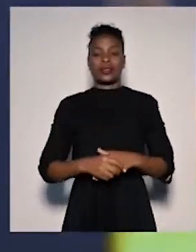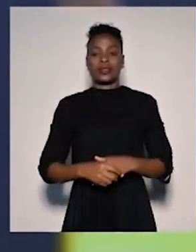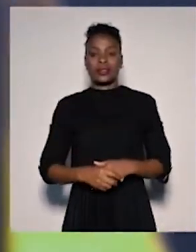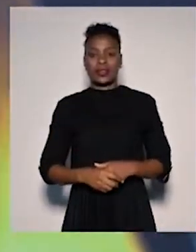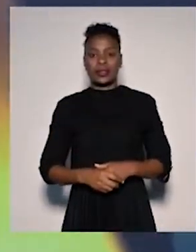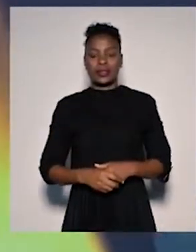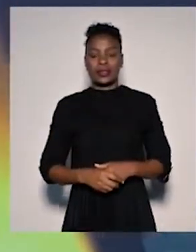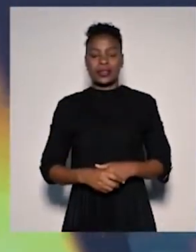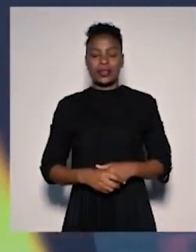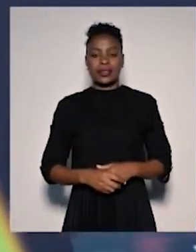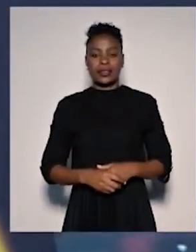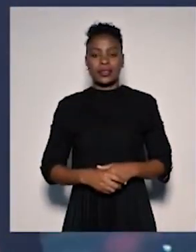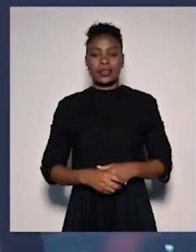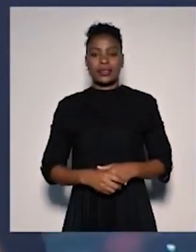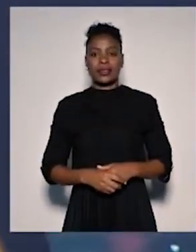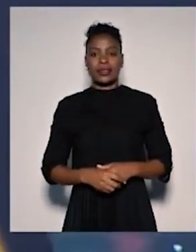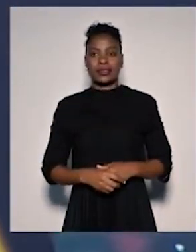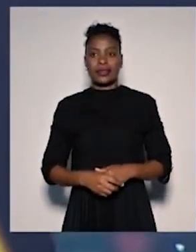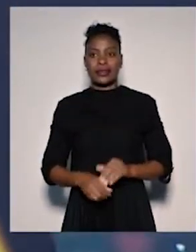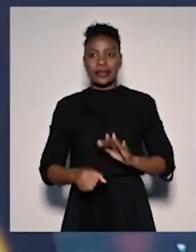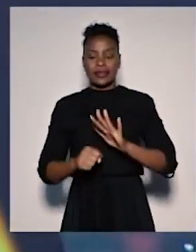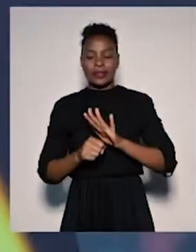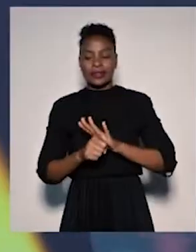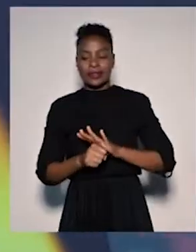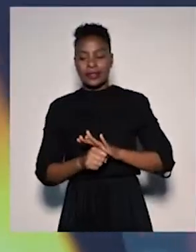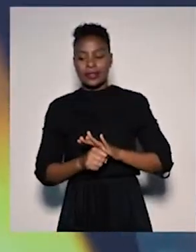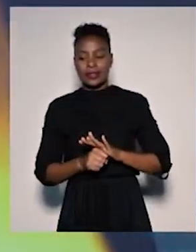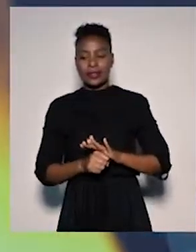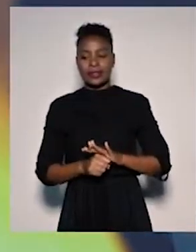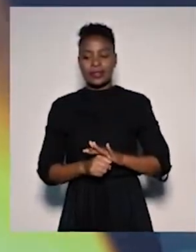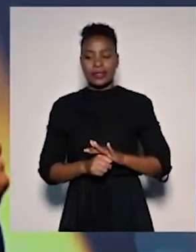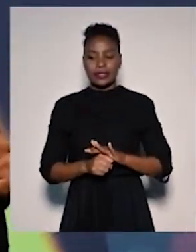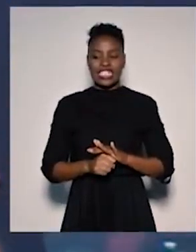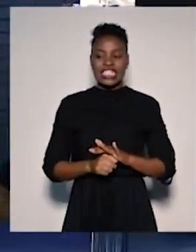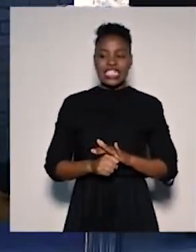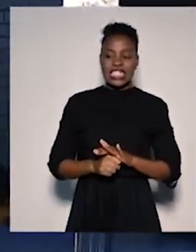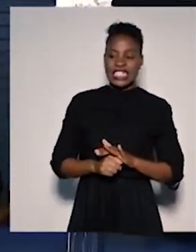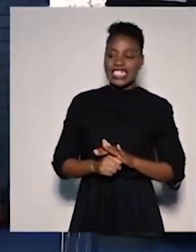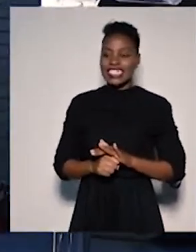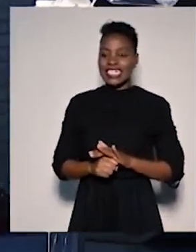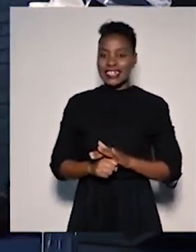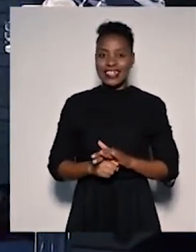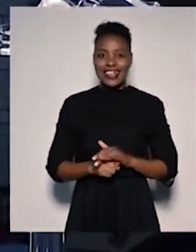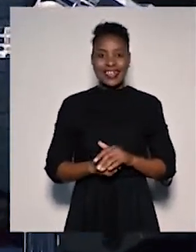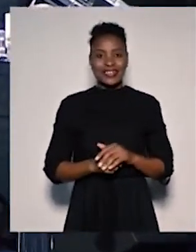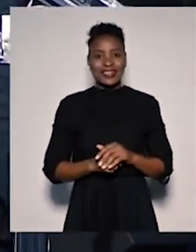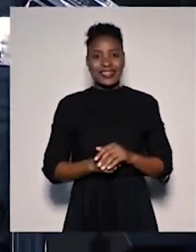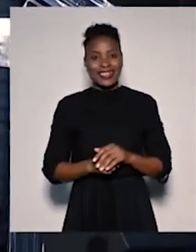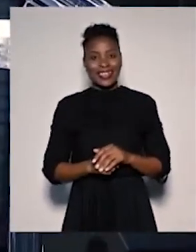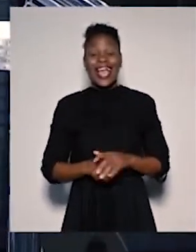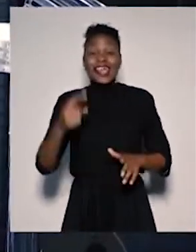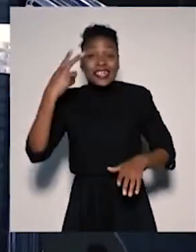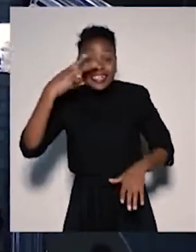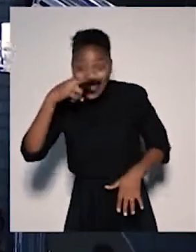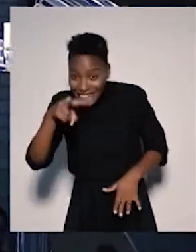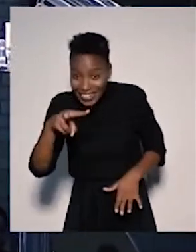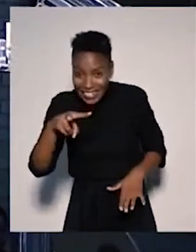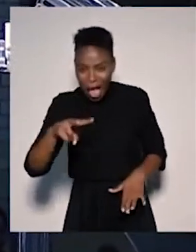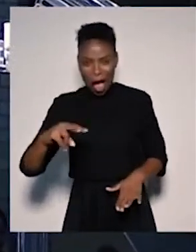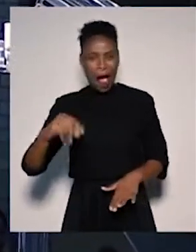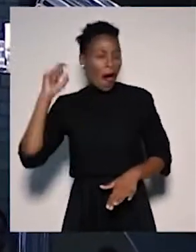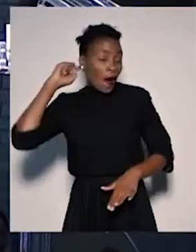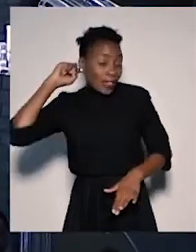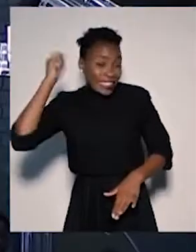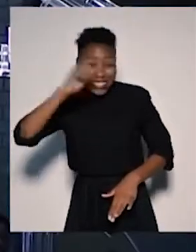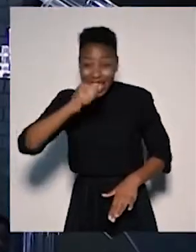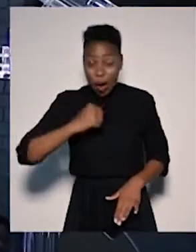And you've stepped out of God's perfect will into something else. Oh yeah. Oh yeah. See, Bazalan, our conscience is